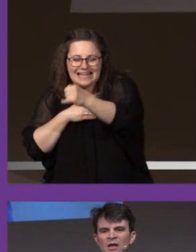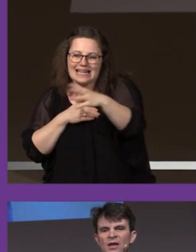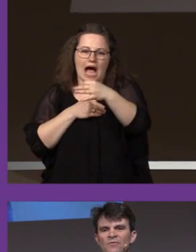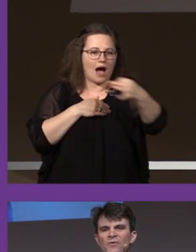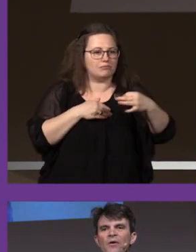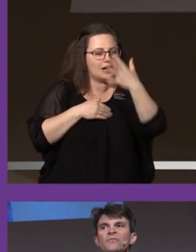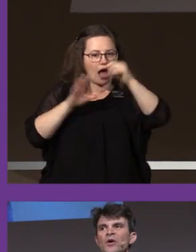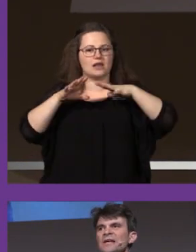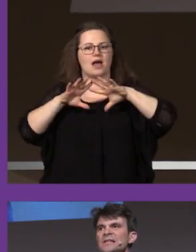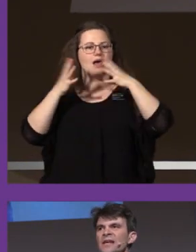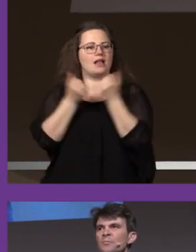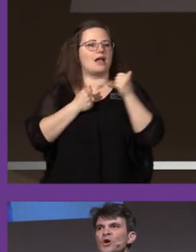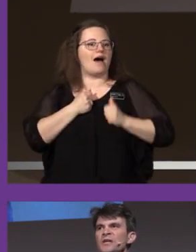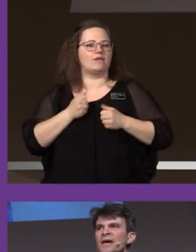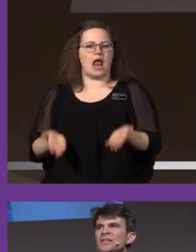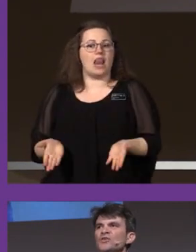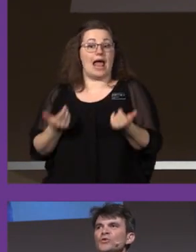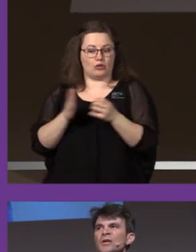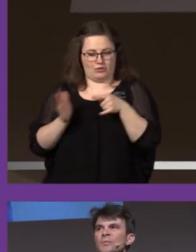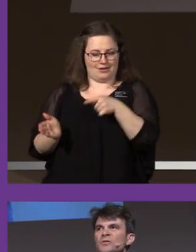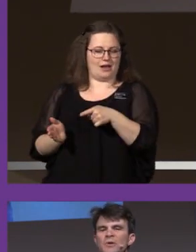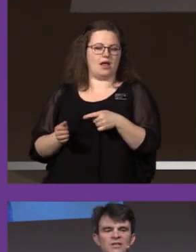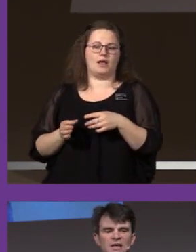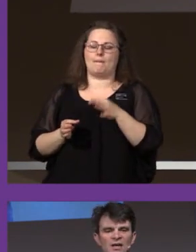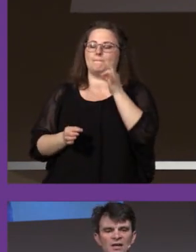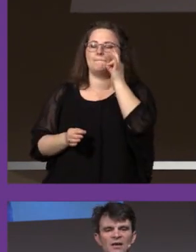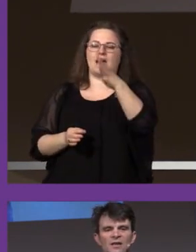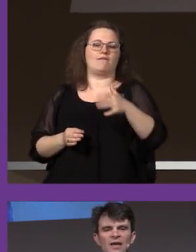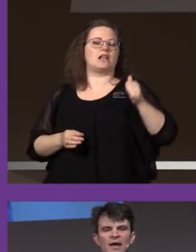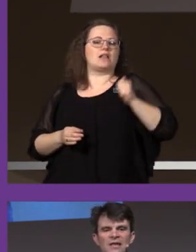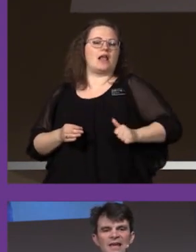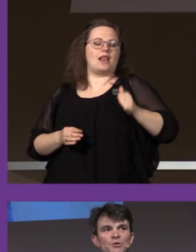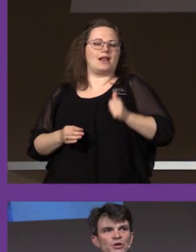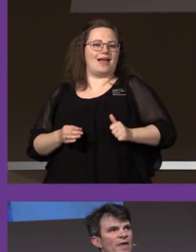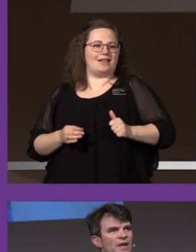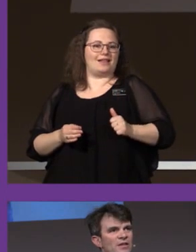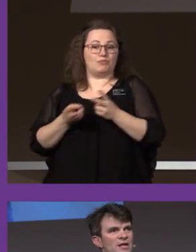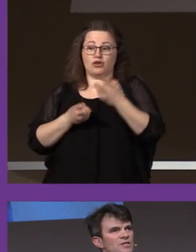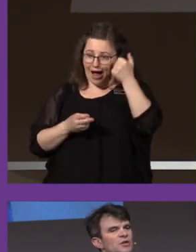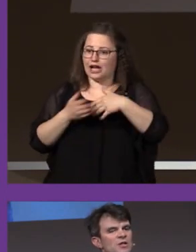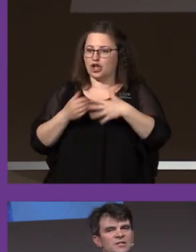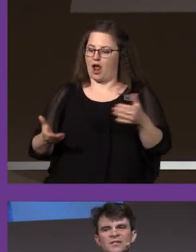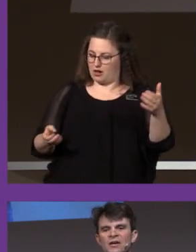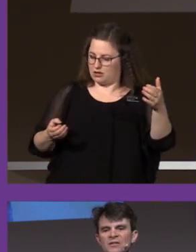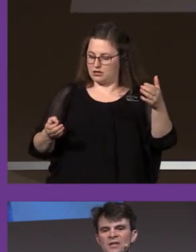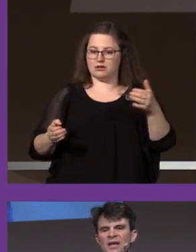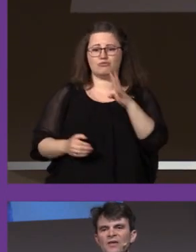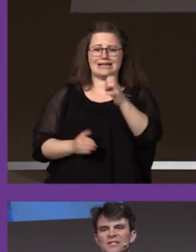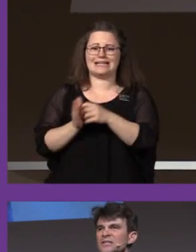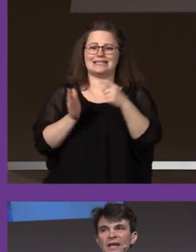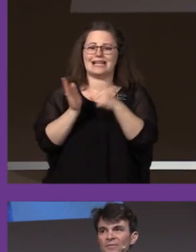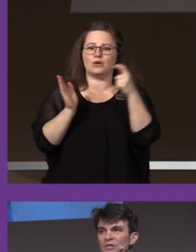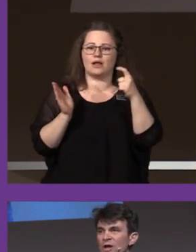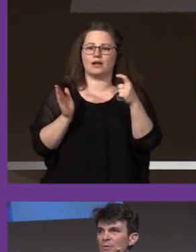using, very, very easily, because it has extreme usability, he's able to do that thing that he needs to do in 90 seconds.